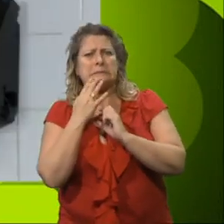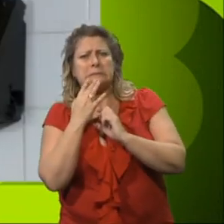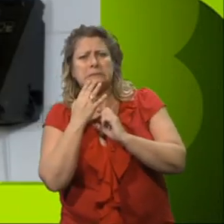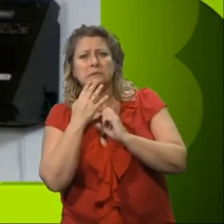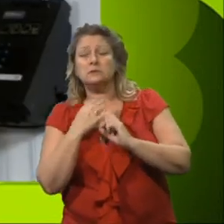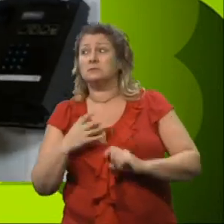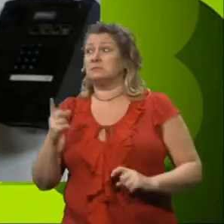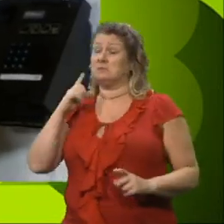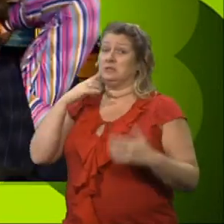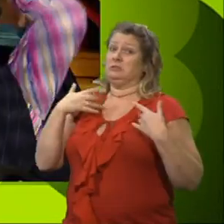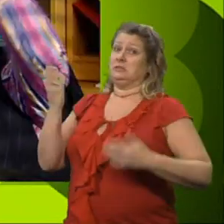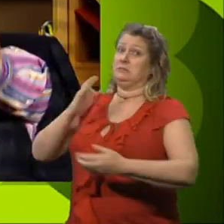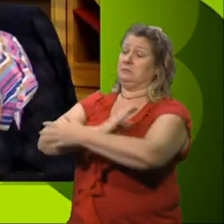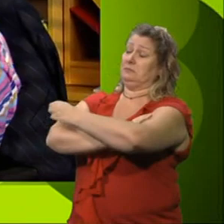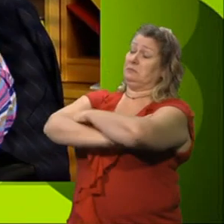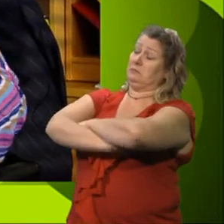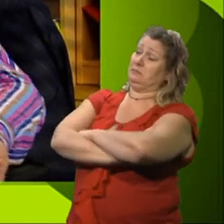interesting.